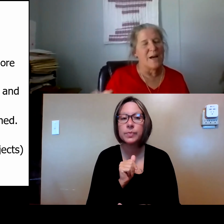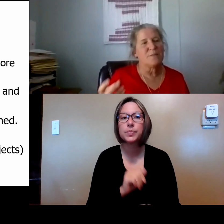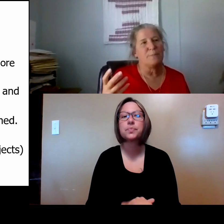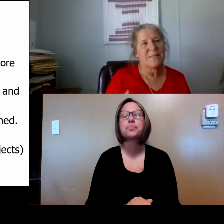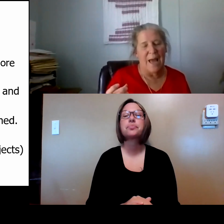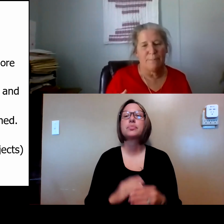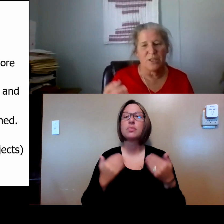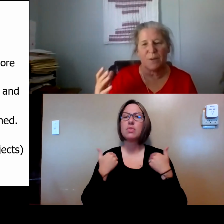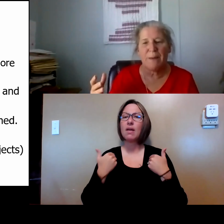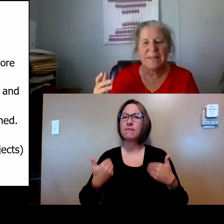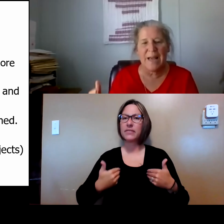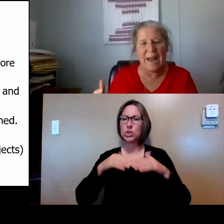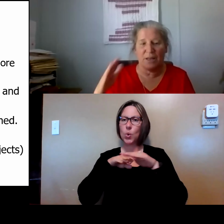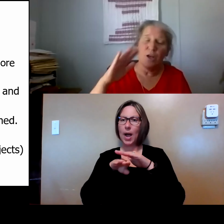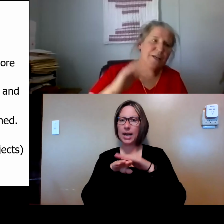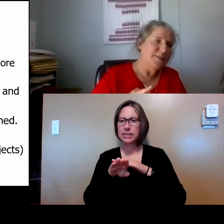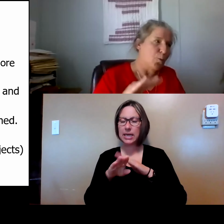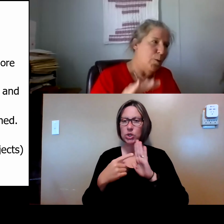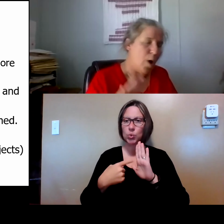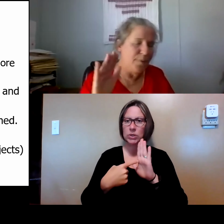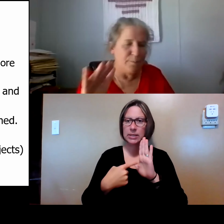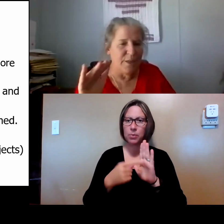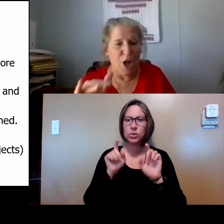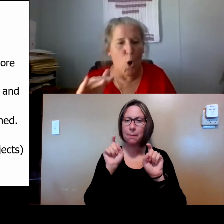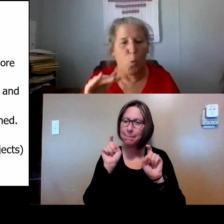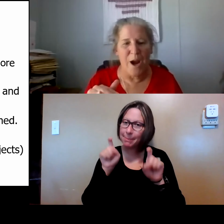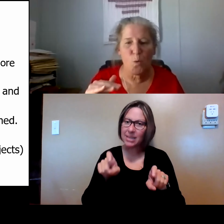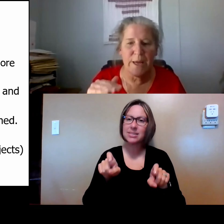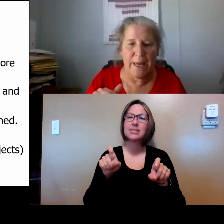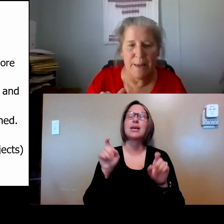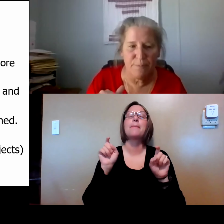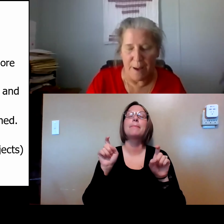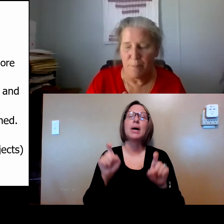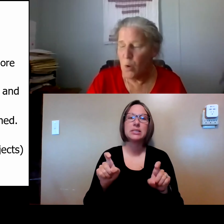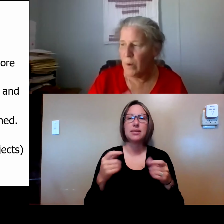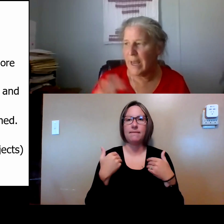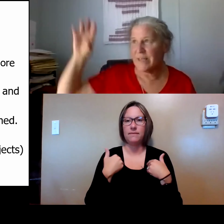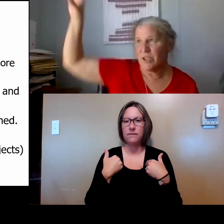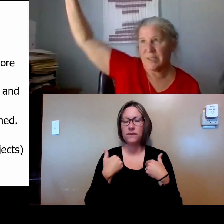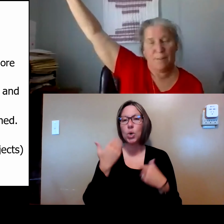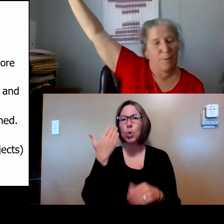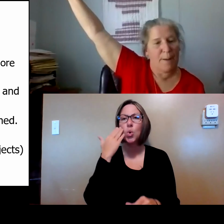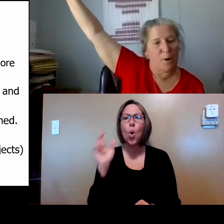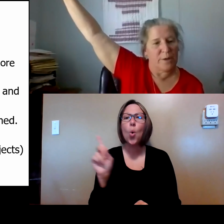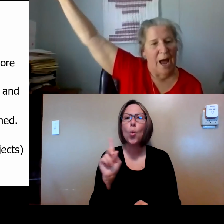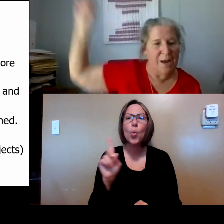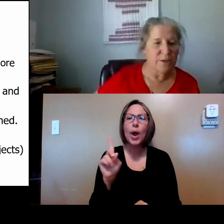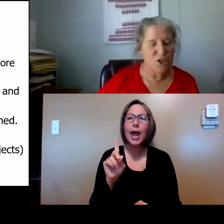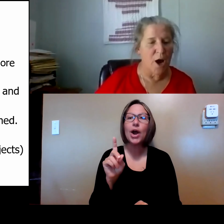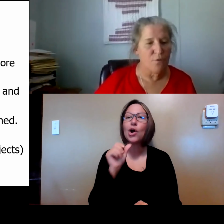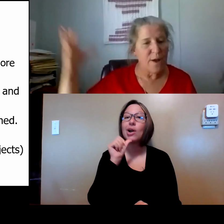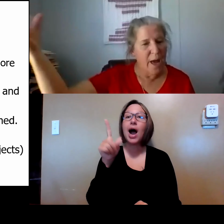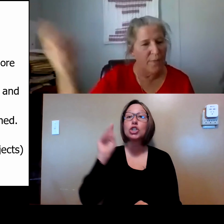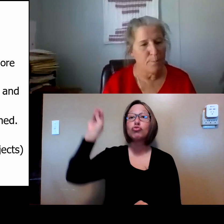symbols must be established and maintained. So we want them to know where we keep them. We can't just keep them up on